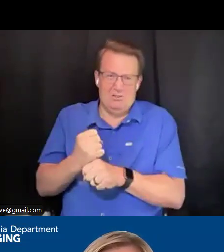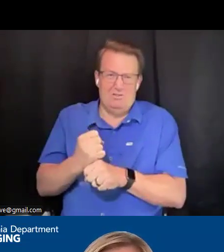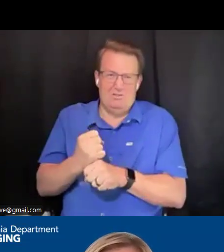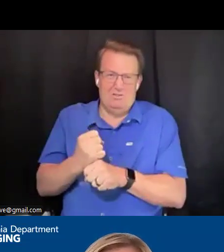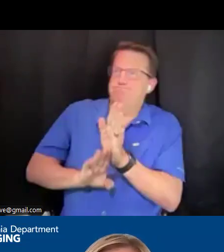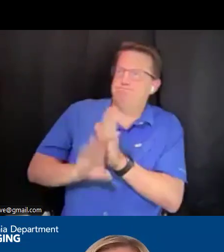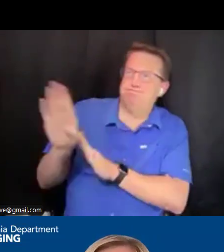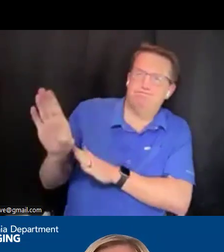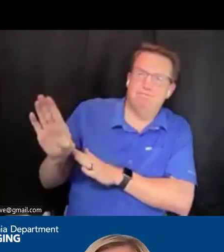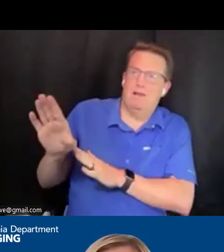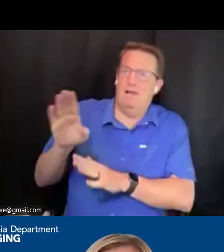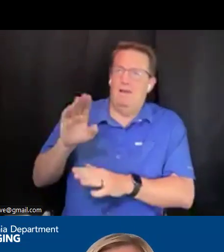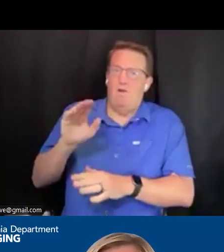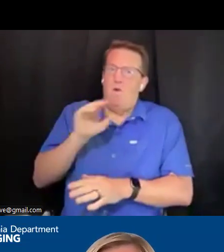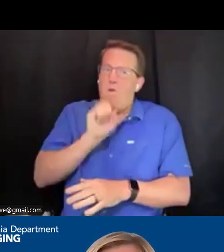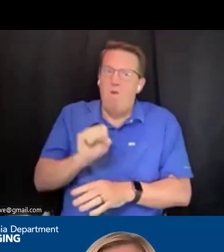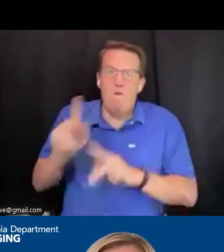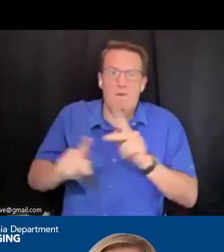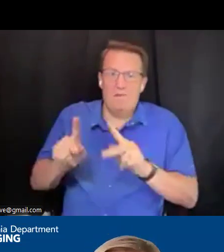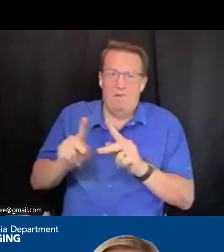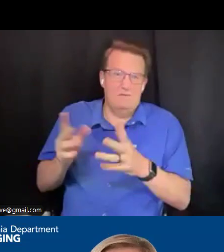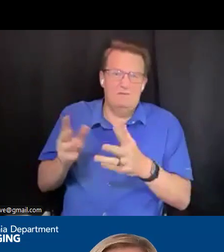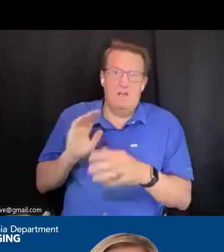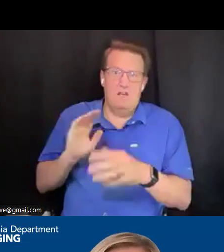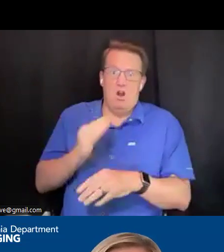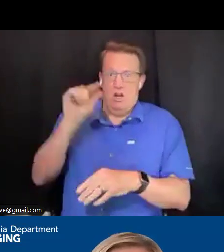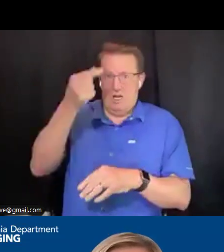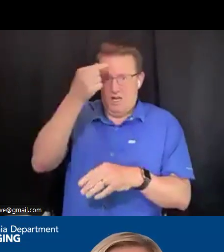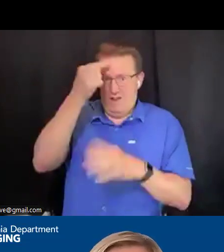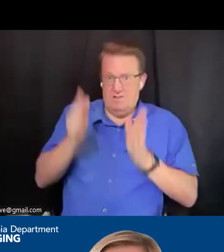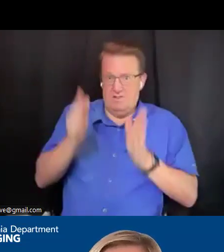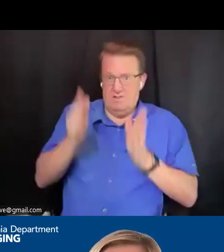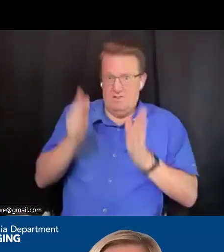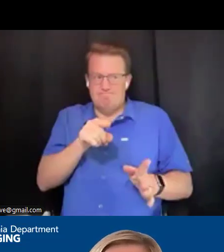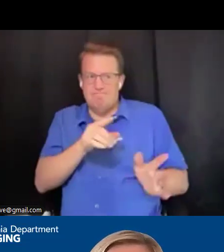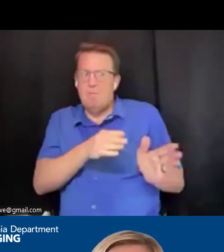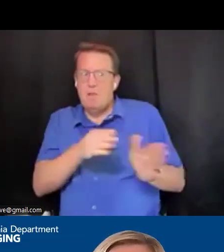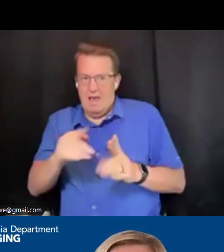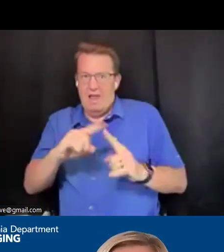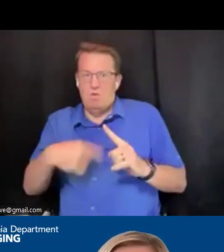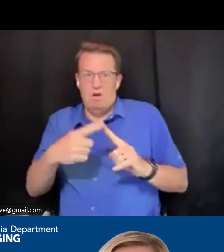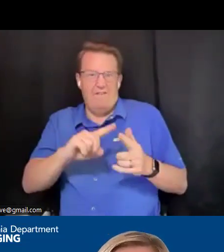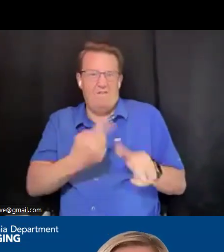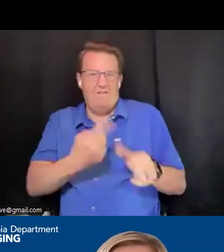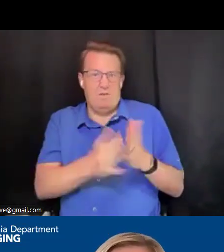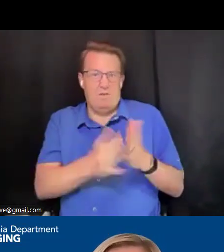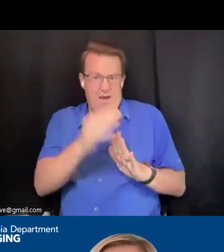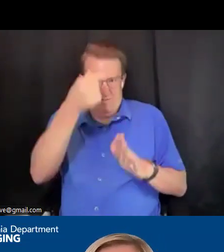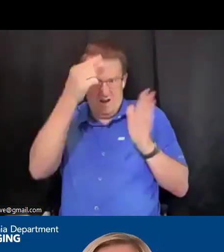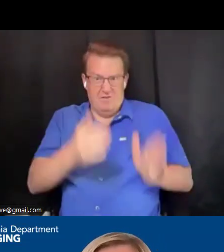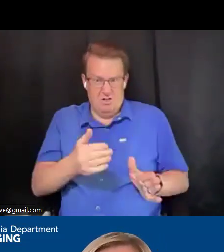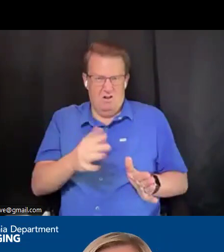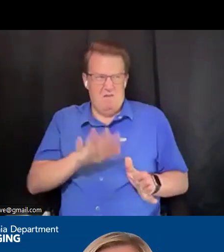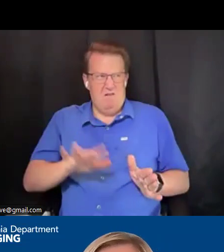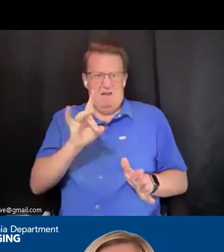older adults. Our governor, Gavin Newsom, got ahead of this when he first took office nearly 8 years ago, when